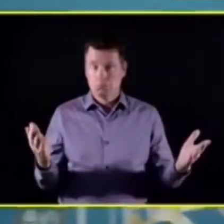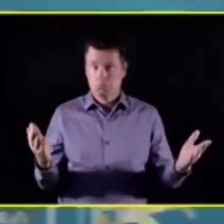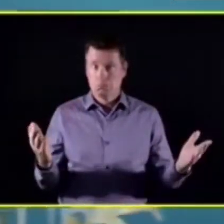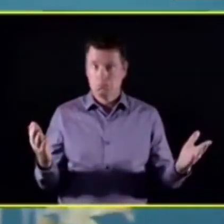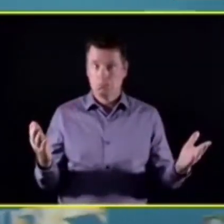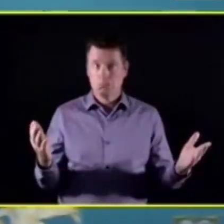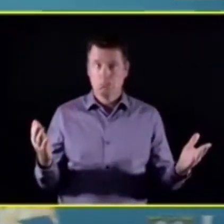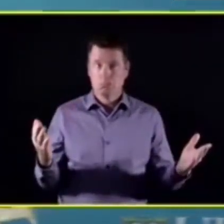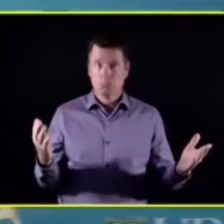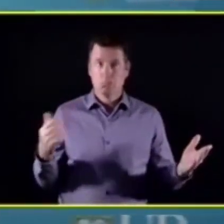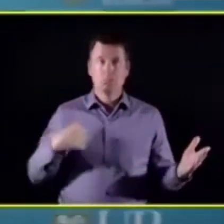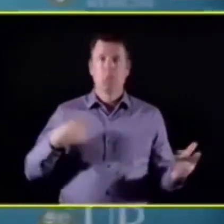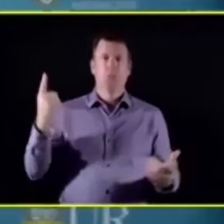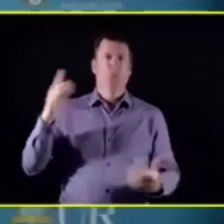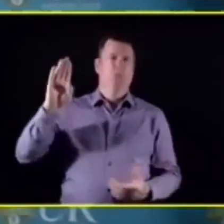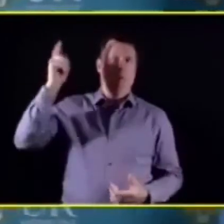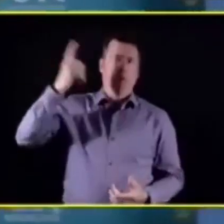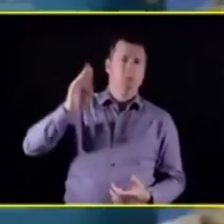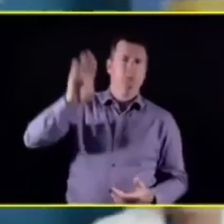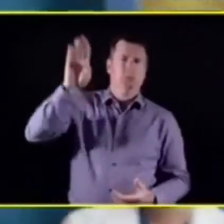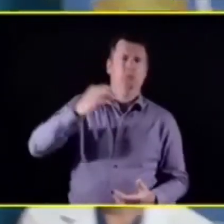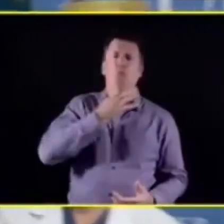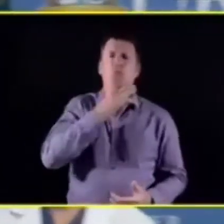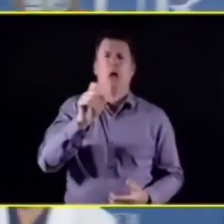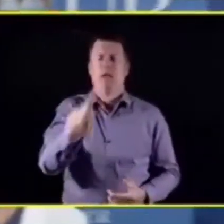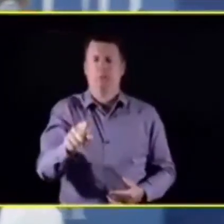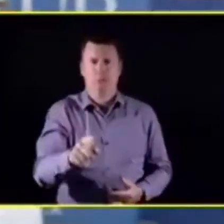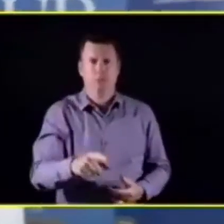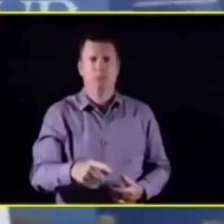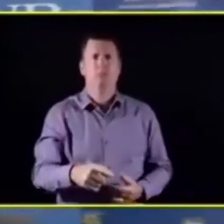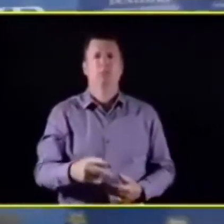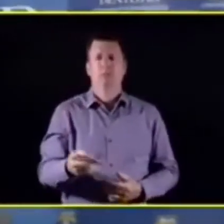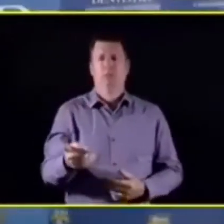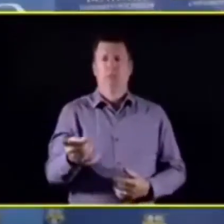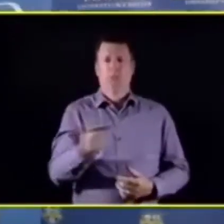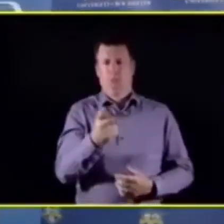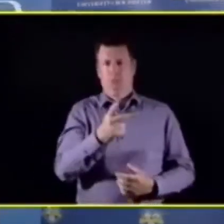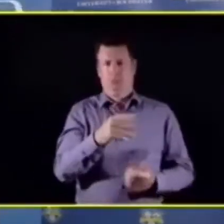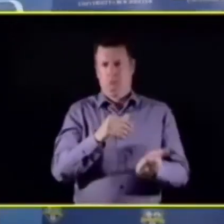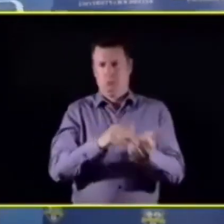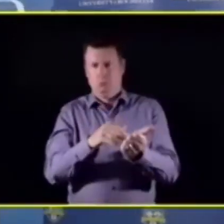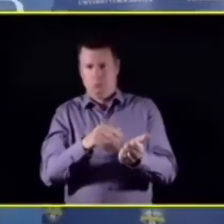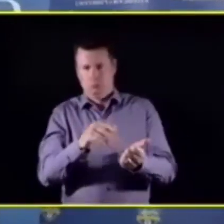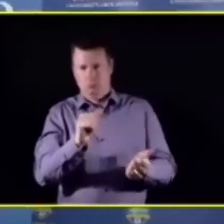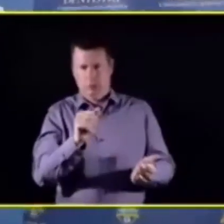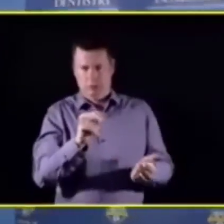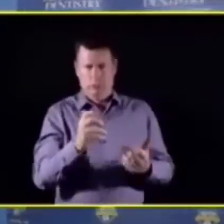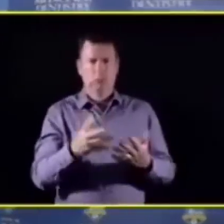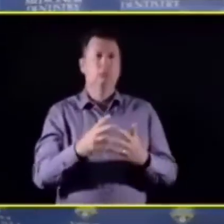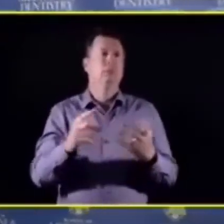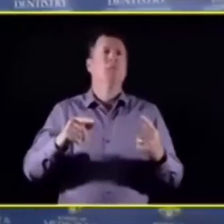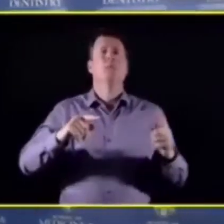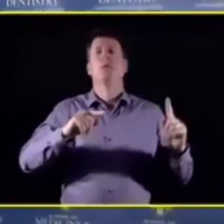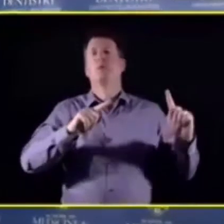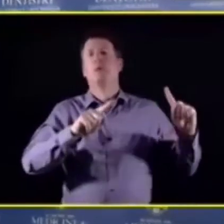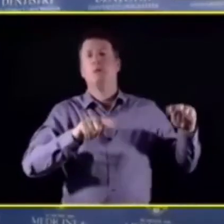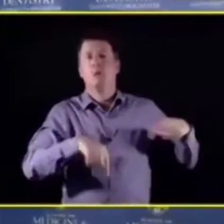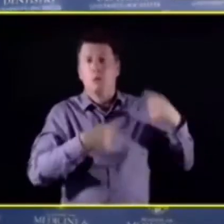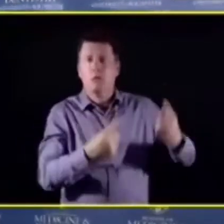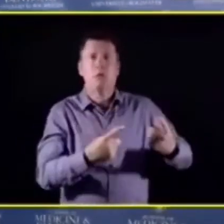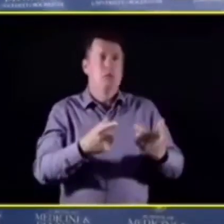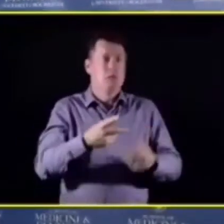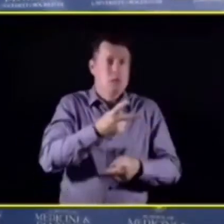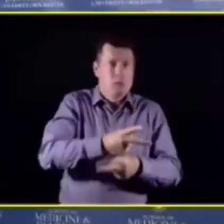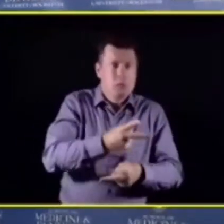folks, is there anything new that we've learned through treating patients locally? Anything